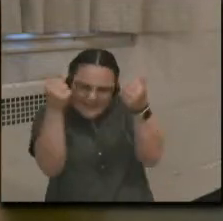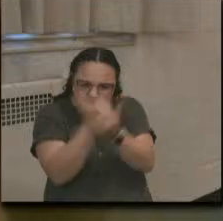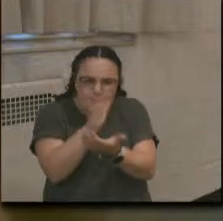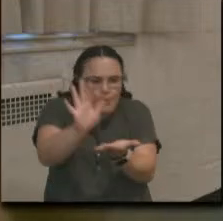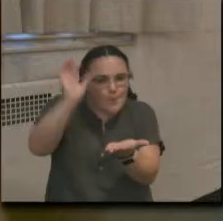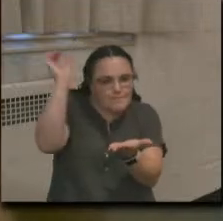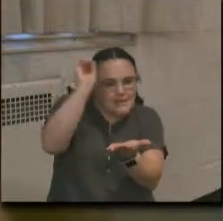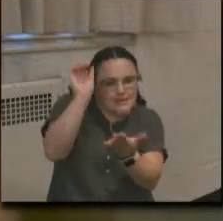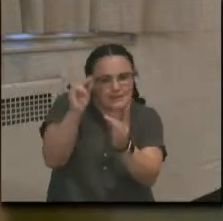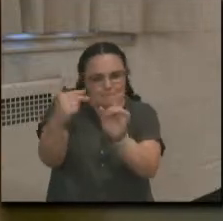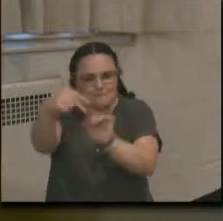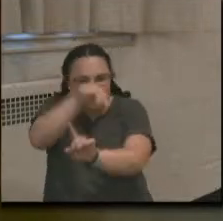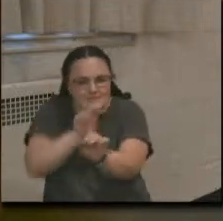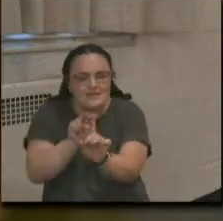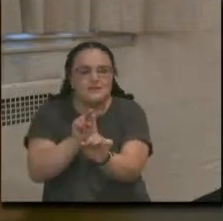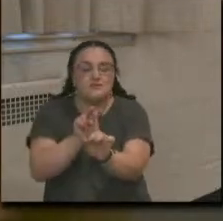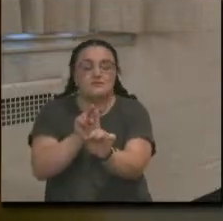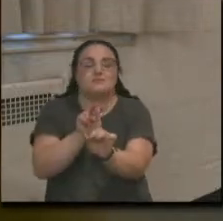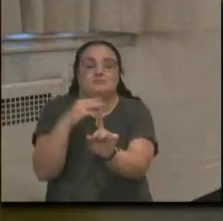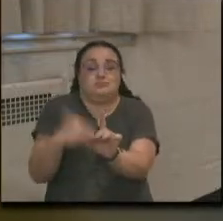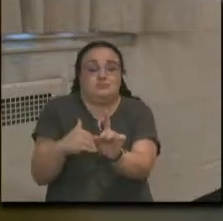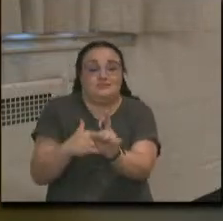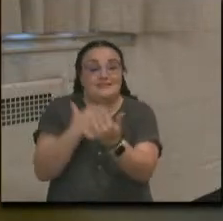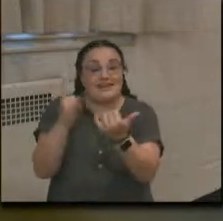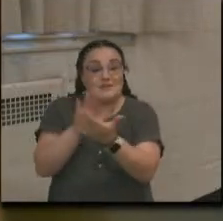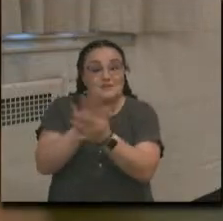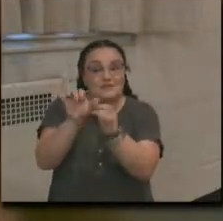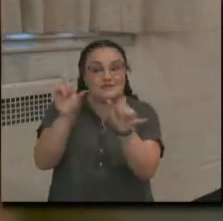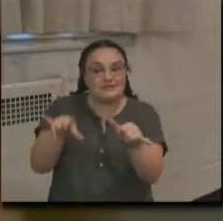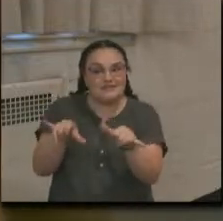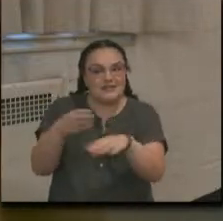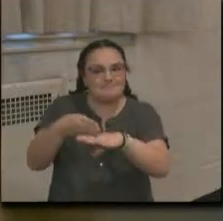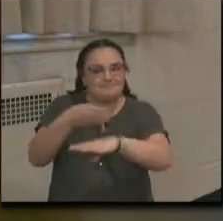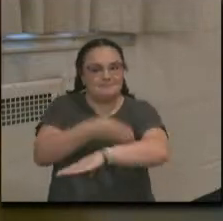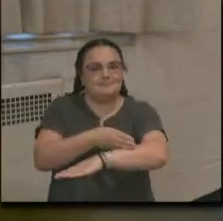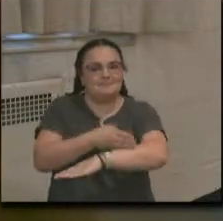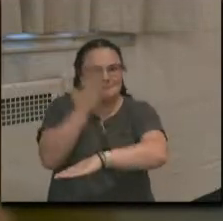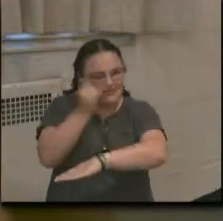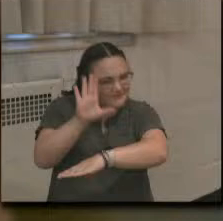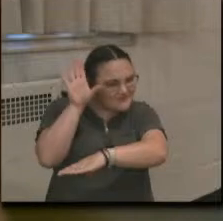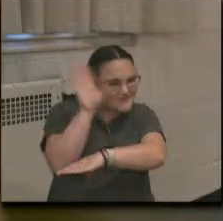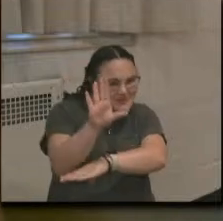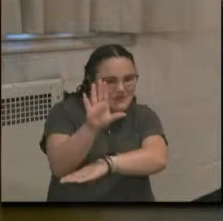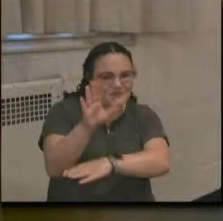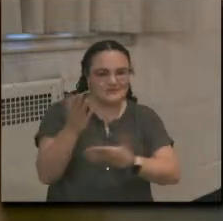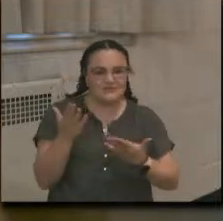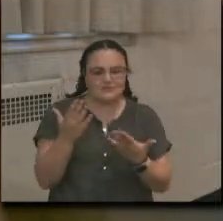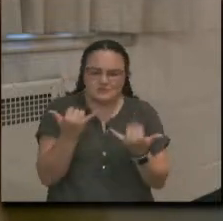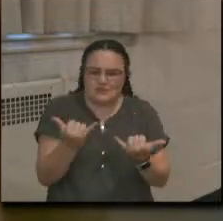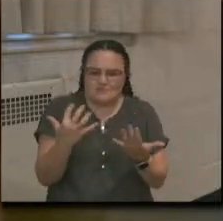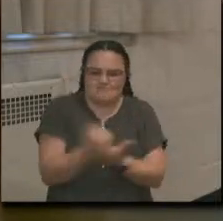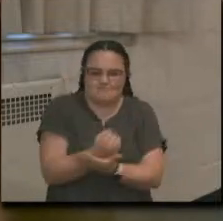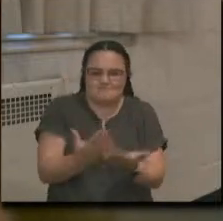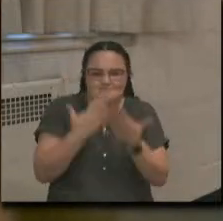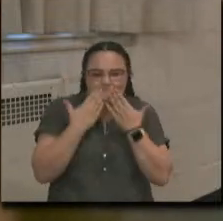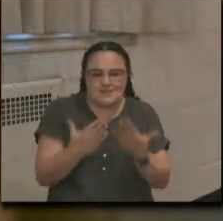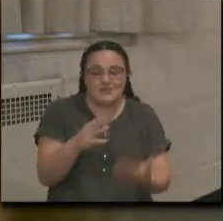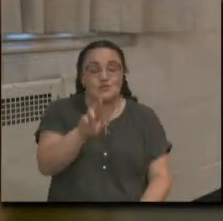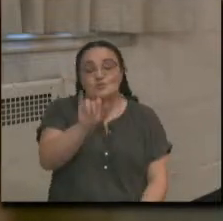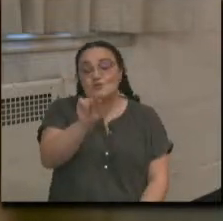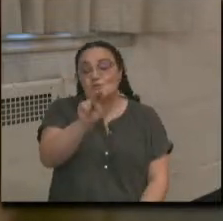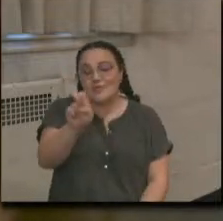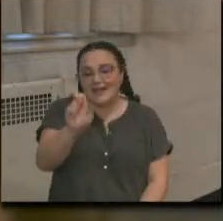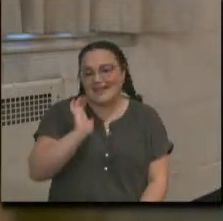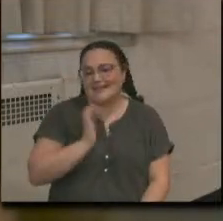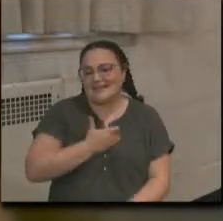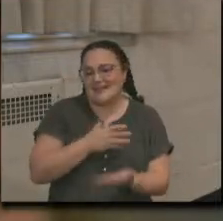opinions. Because of you, our school system is better. And so for that, I do say thank you. Rain,